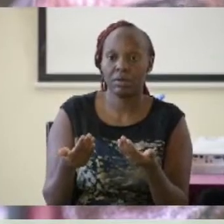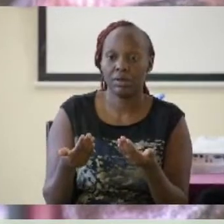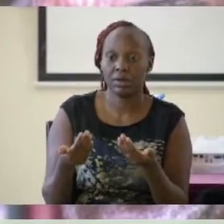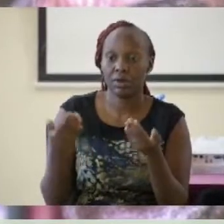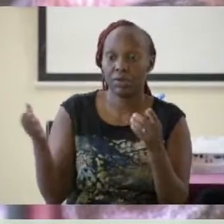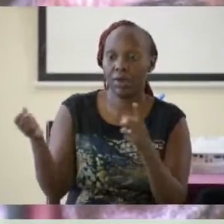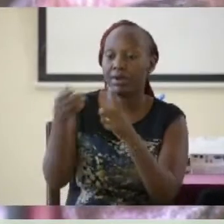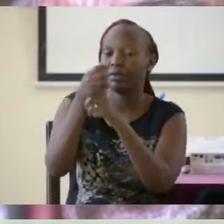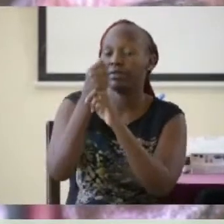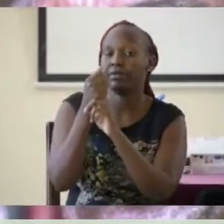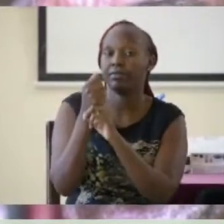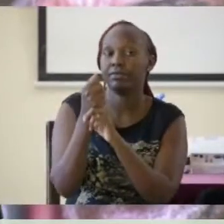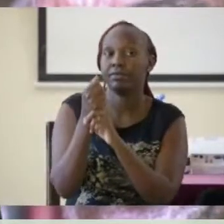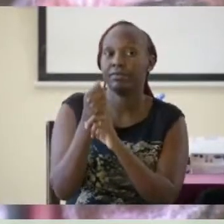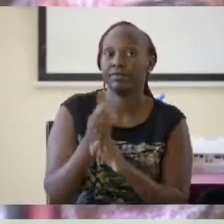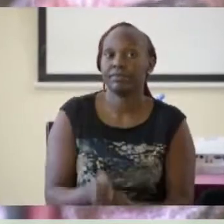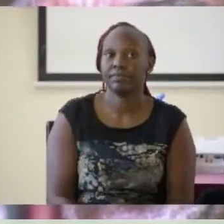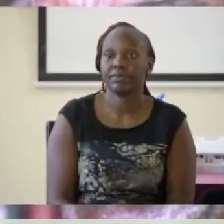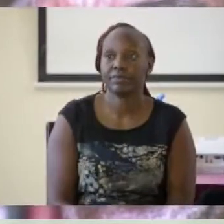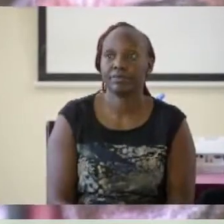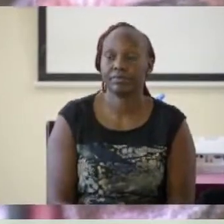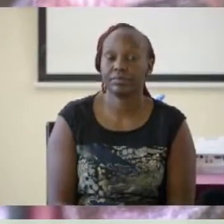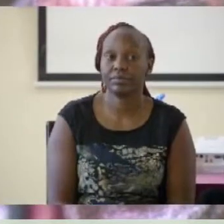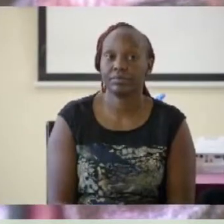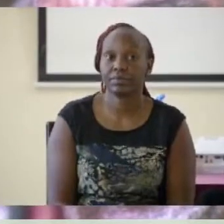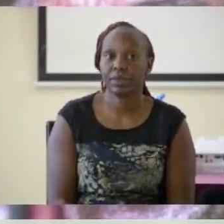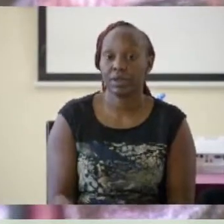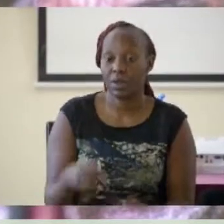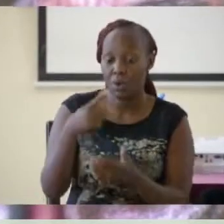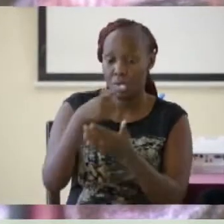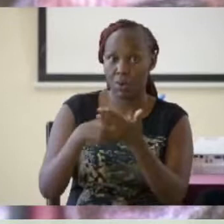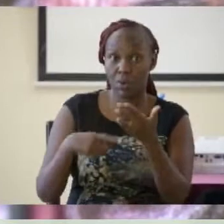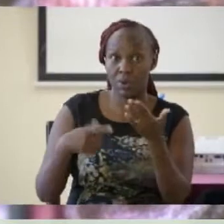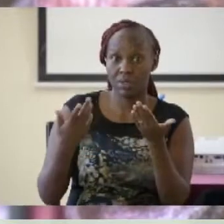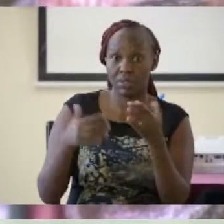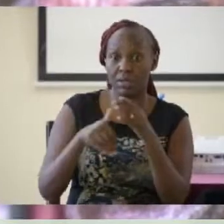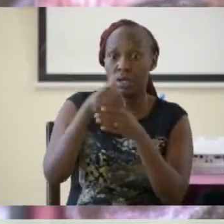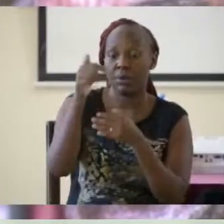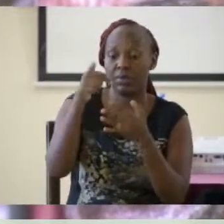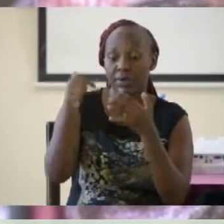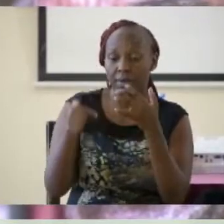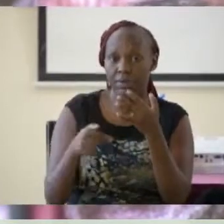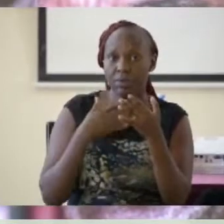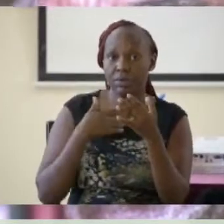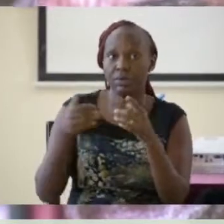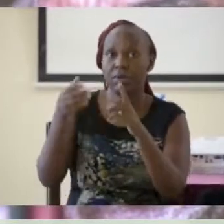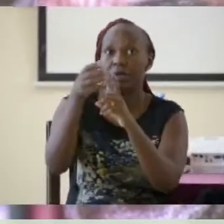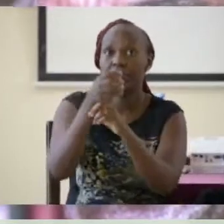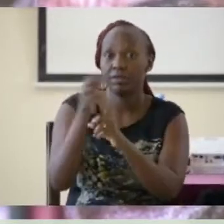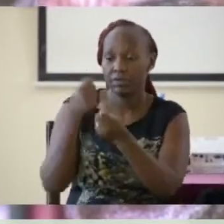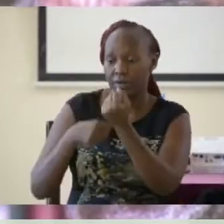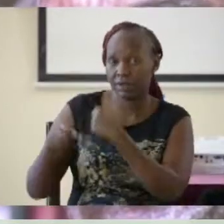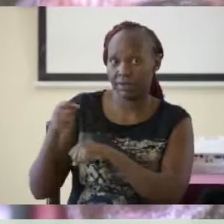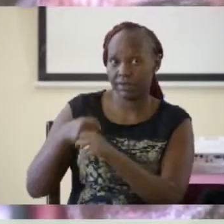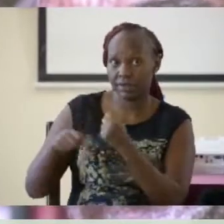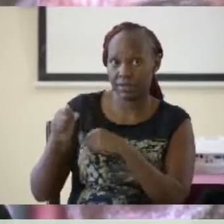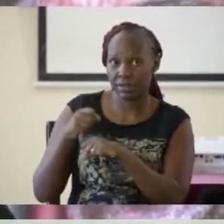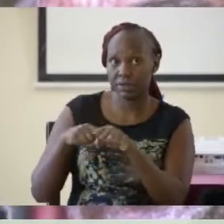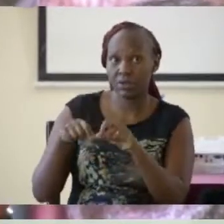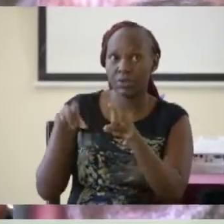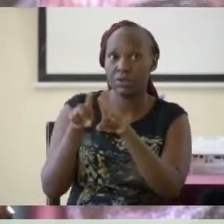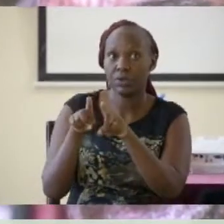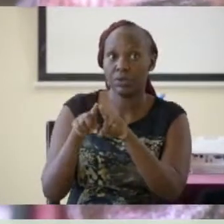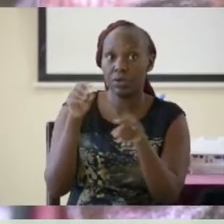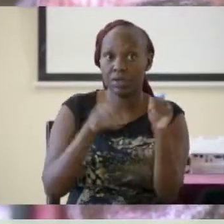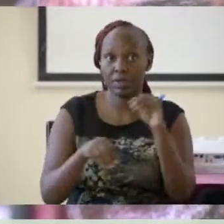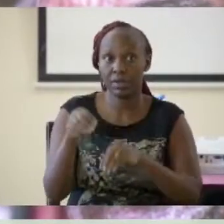actualize, okay? What outcome do we want to actualize from the activity and then from the